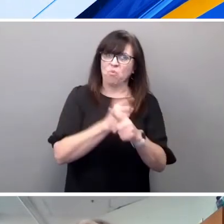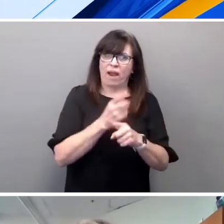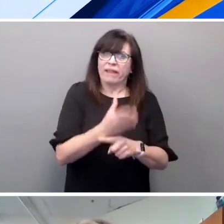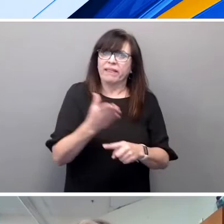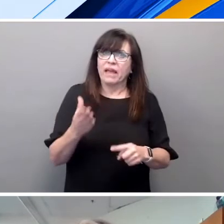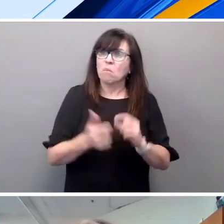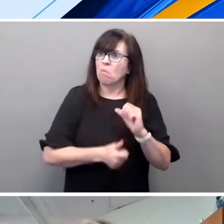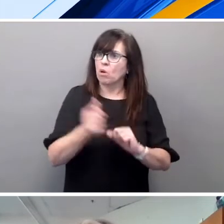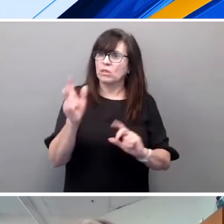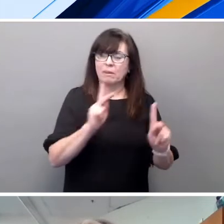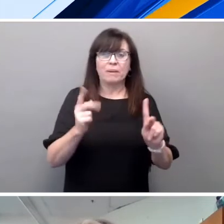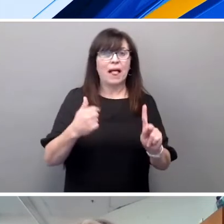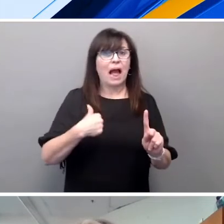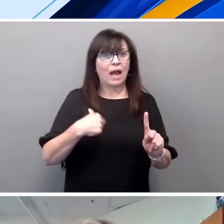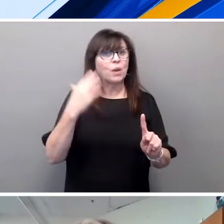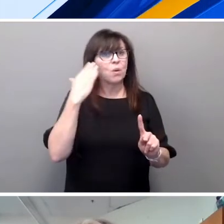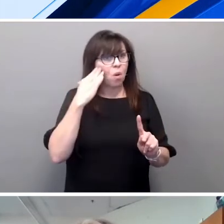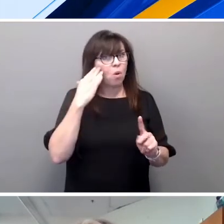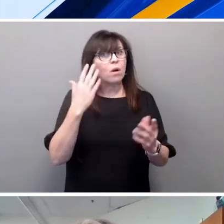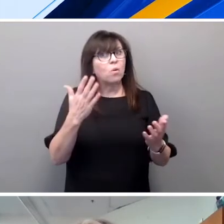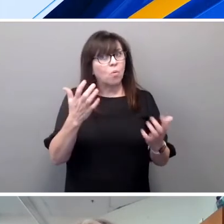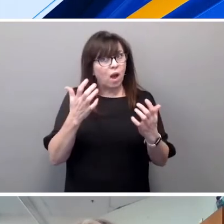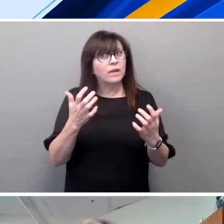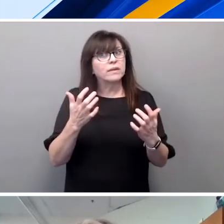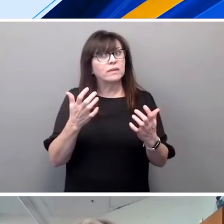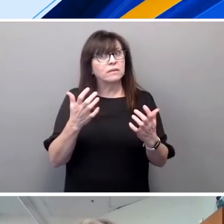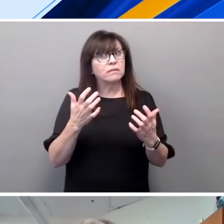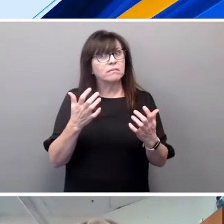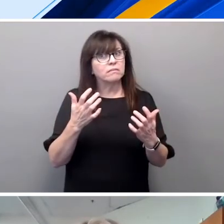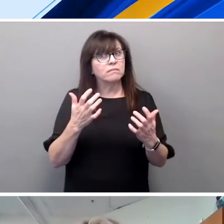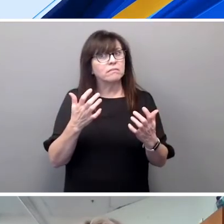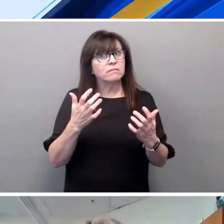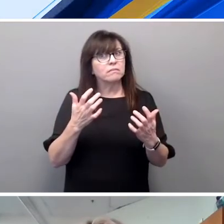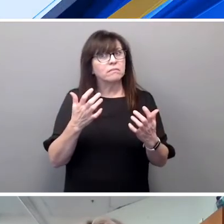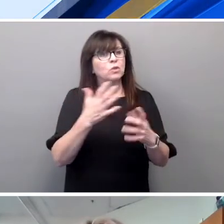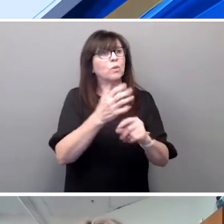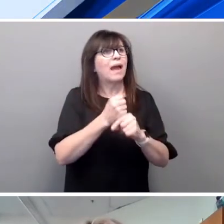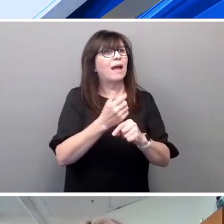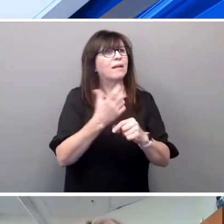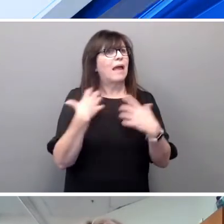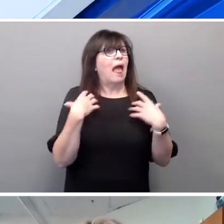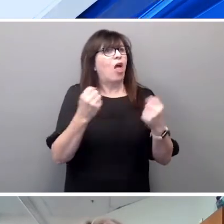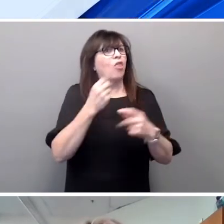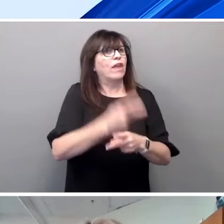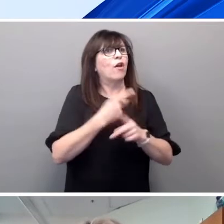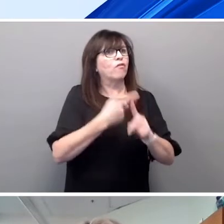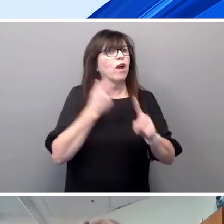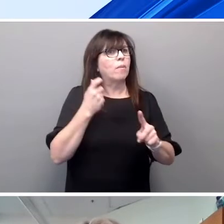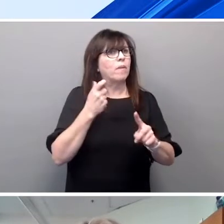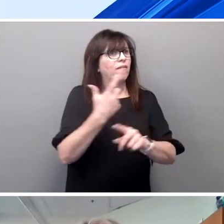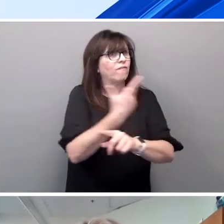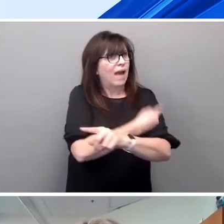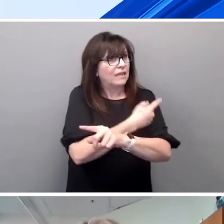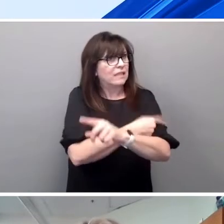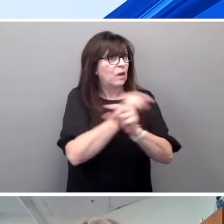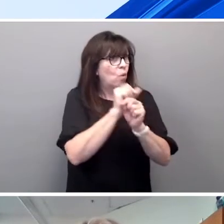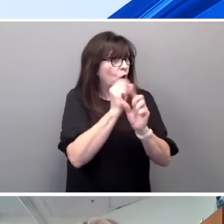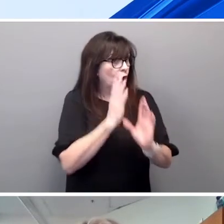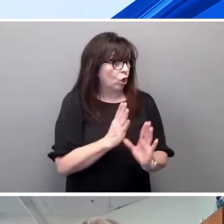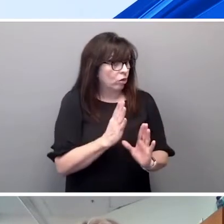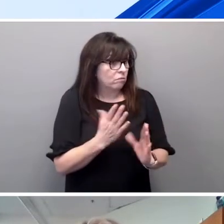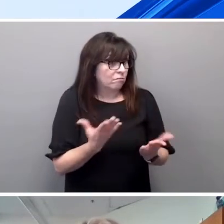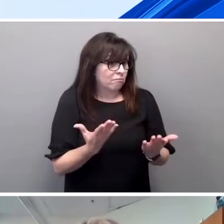I know want to get their healthcare from a vaccinated healthcare worker, which is now, more